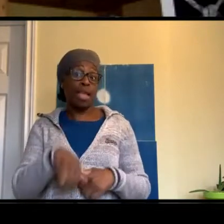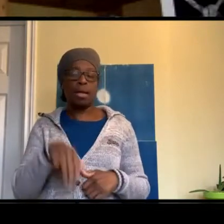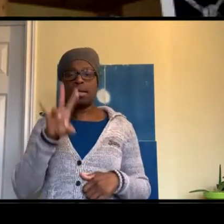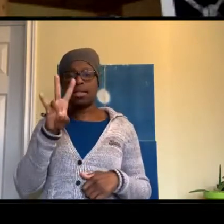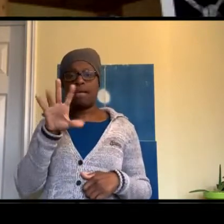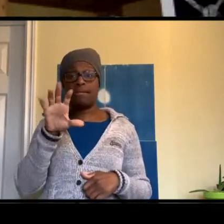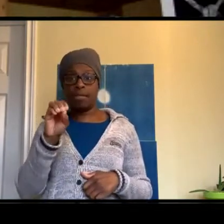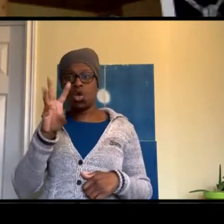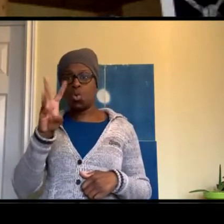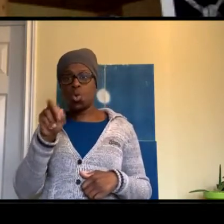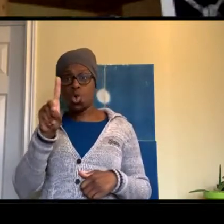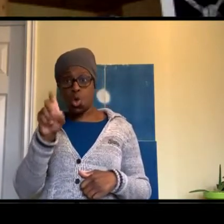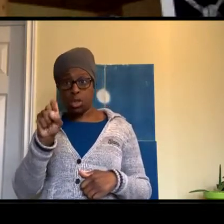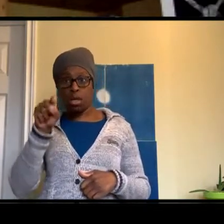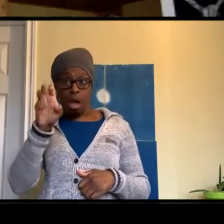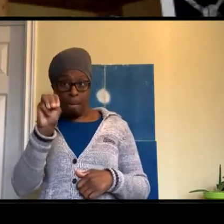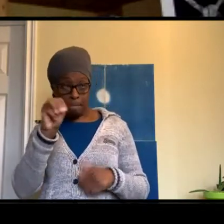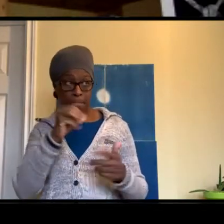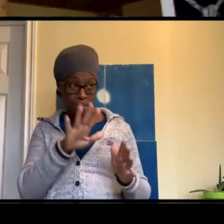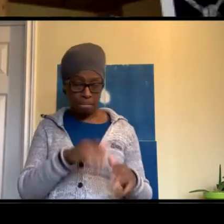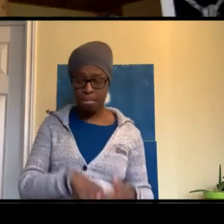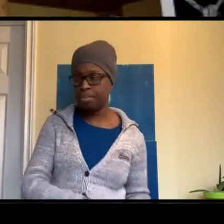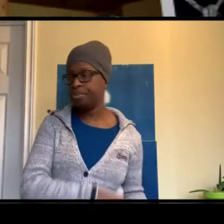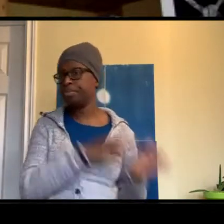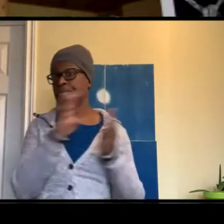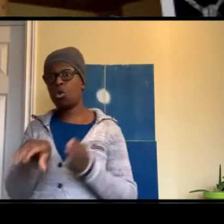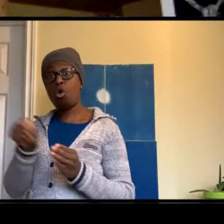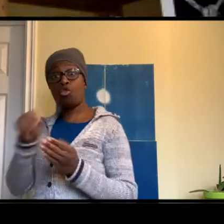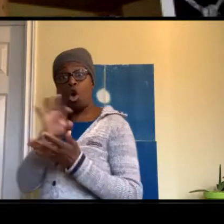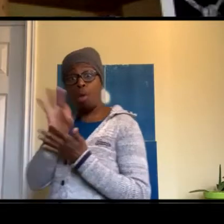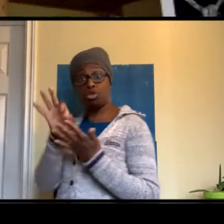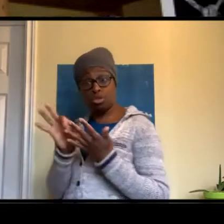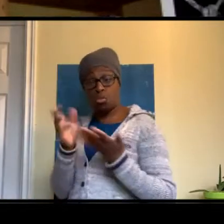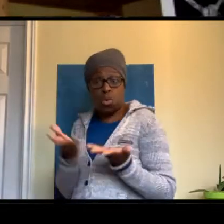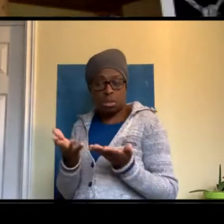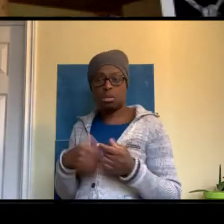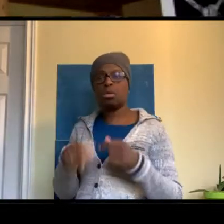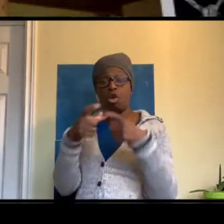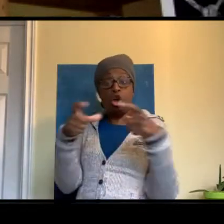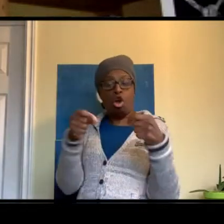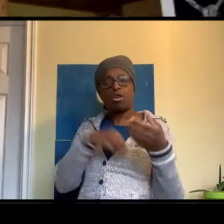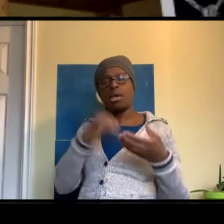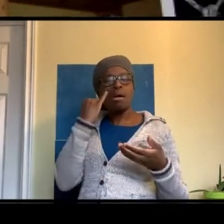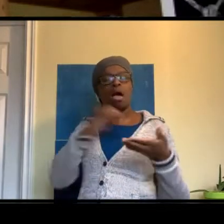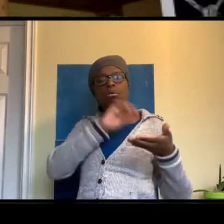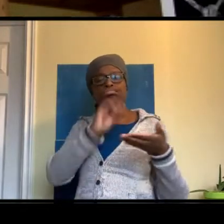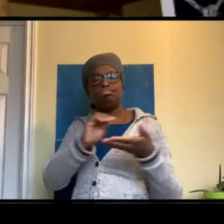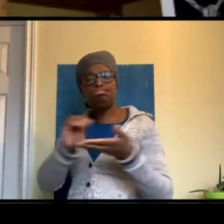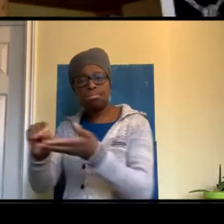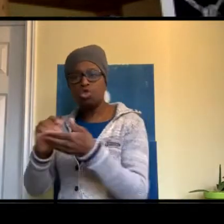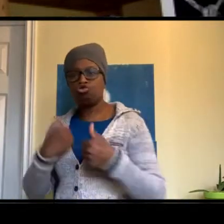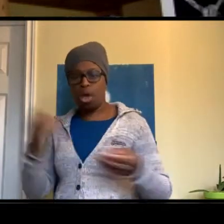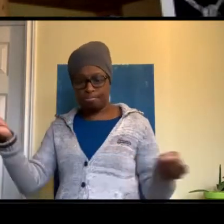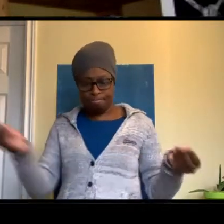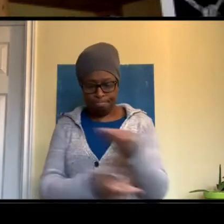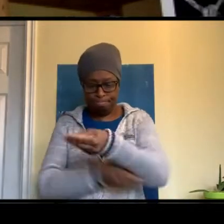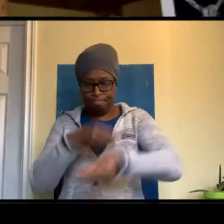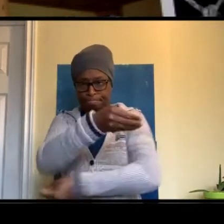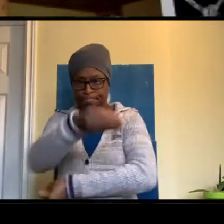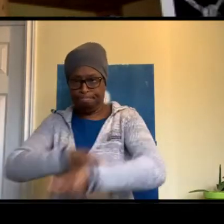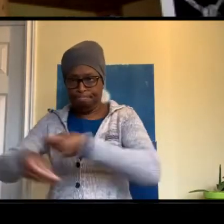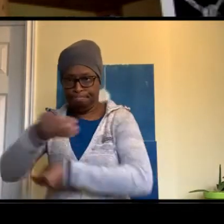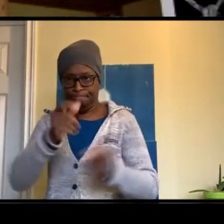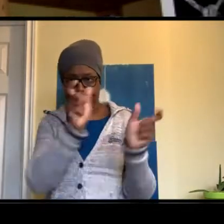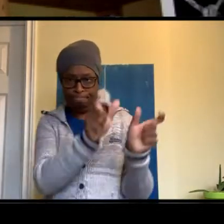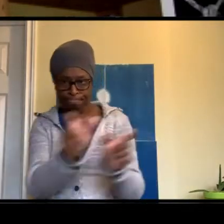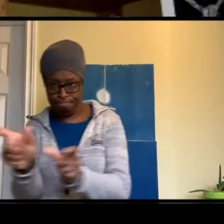And you can sort of work through different challenges or questions that the person listening to you may have. Mm-hmm. So if you